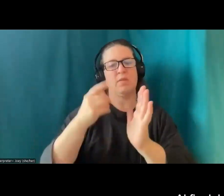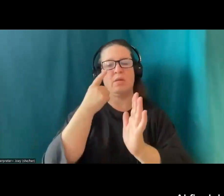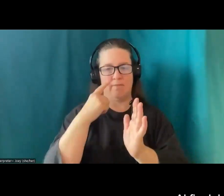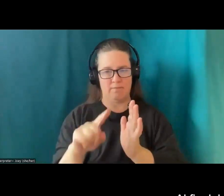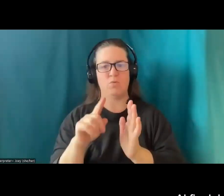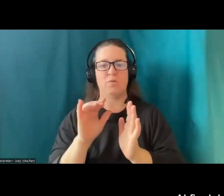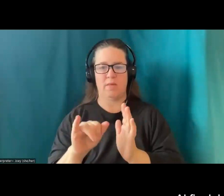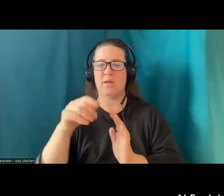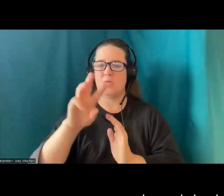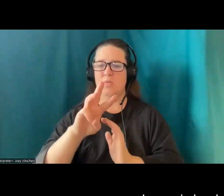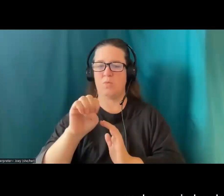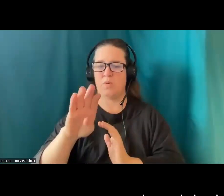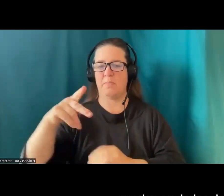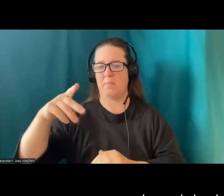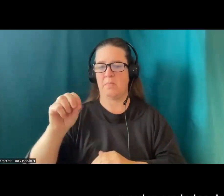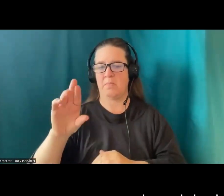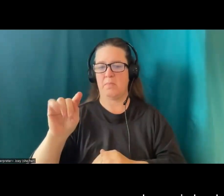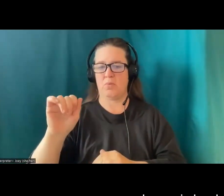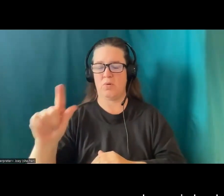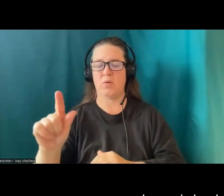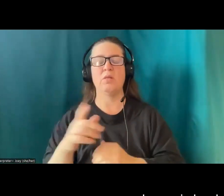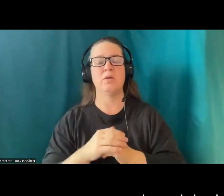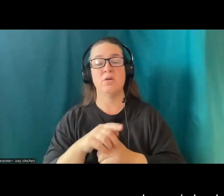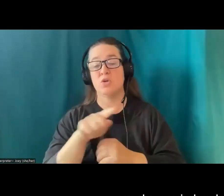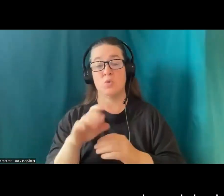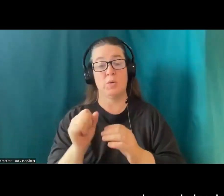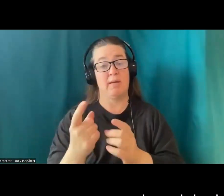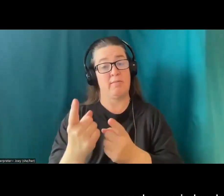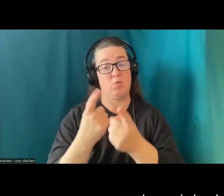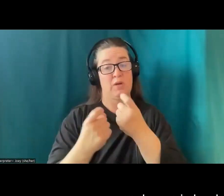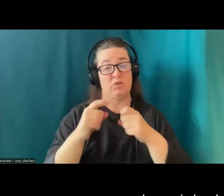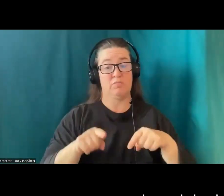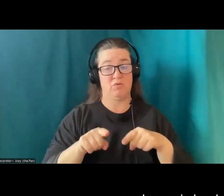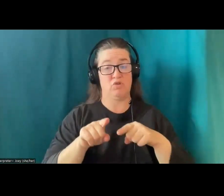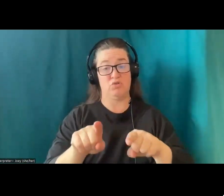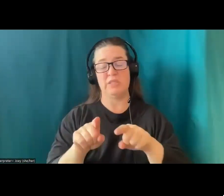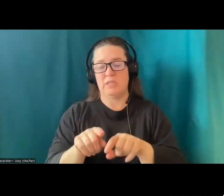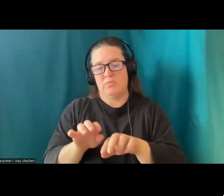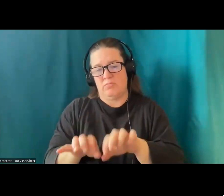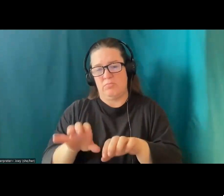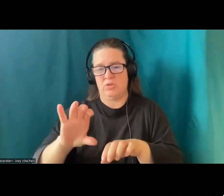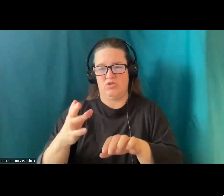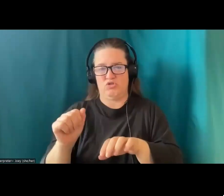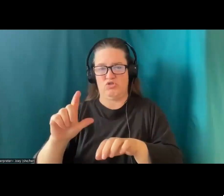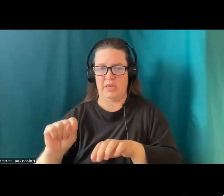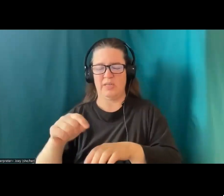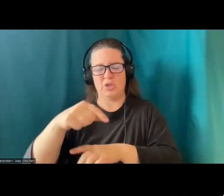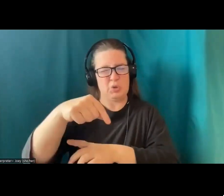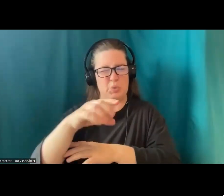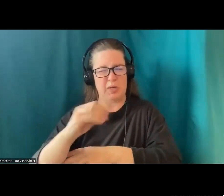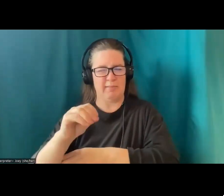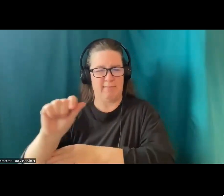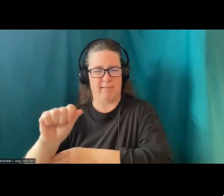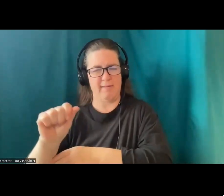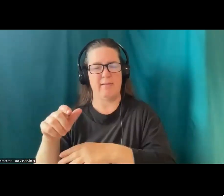questions, and we want to encourage you to submit questions during the webinar by using the Q&A feature in Zoom. We'll be responding to some of those questions in the